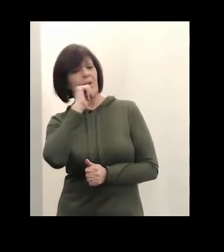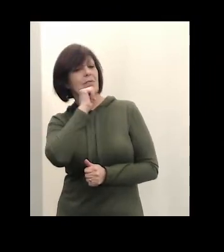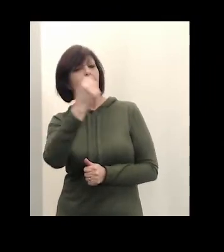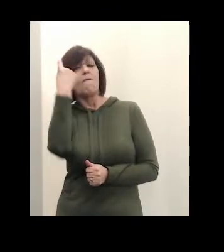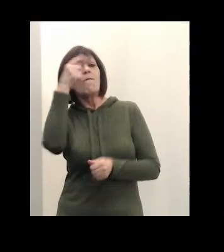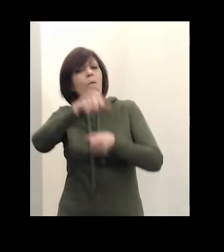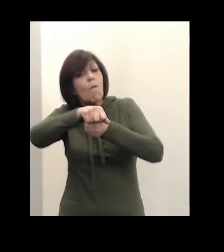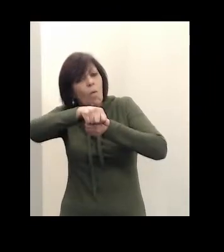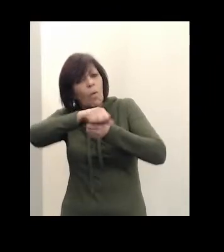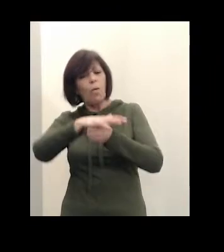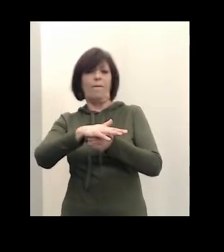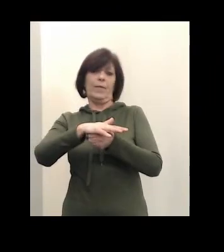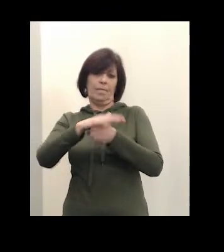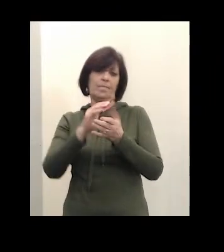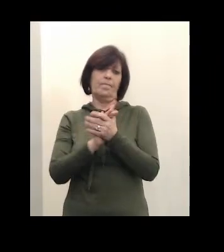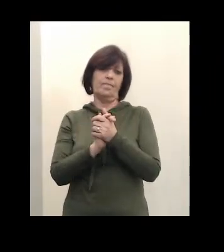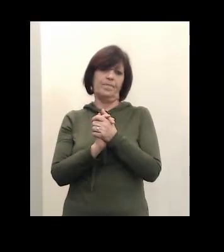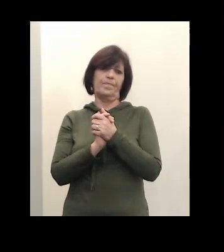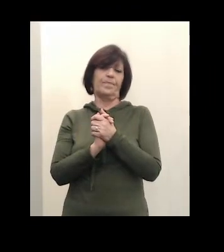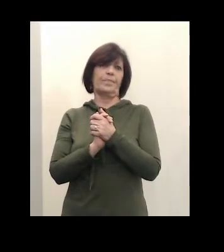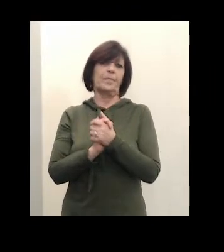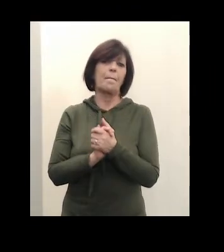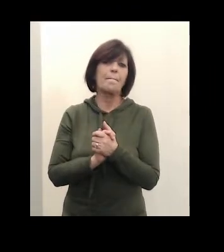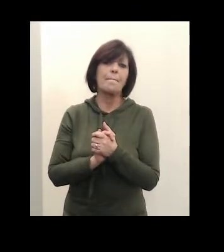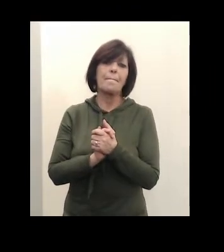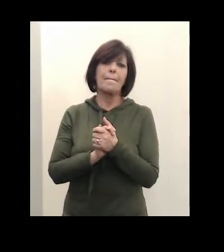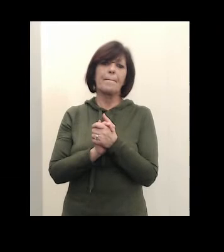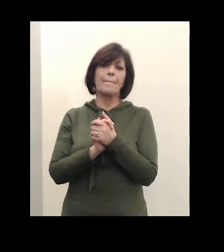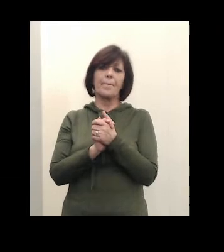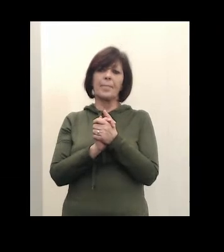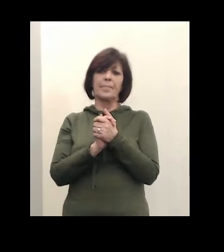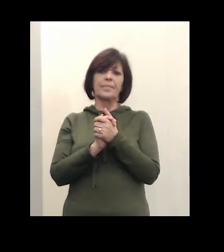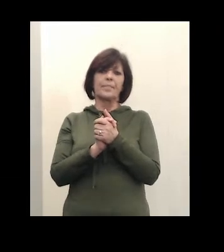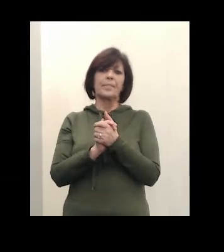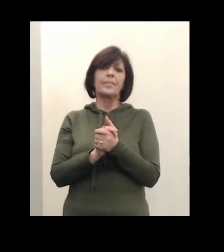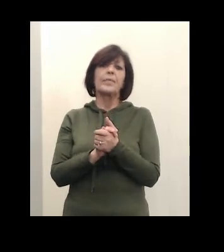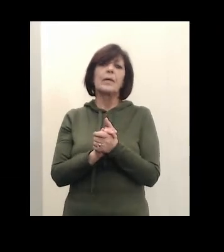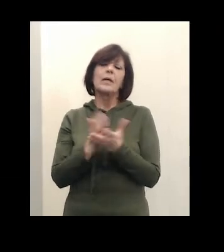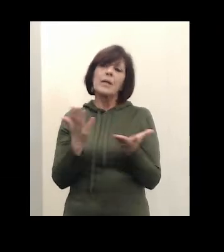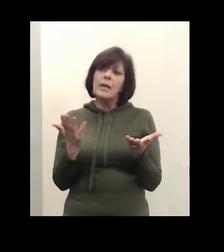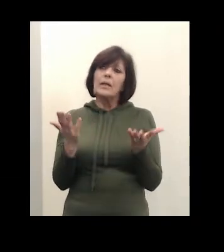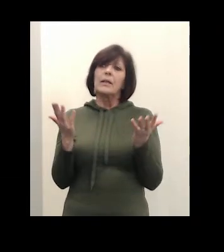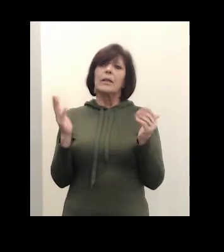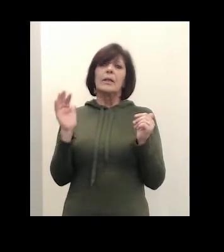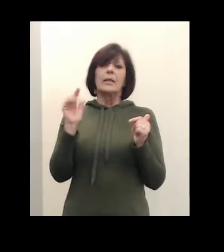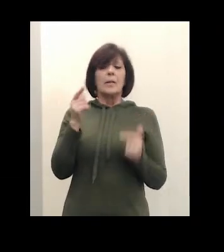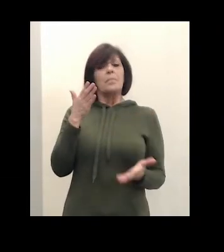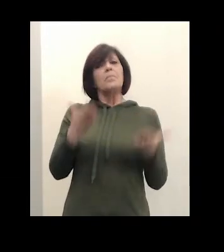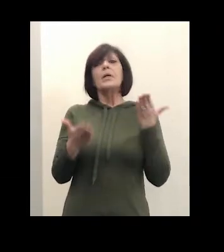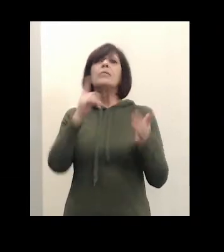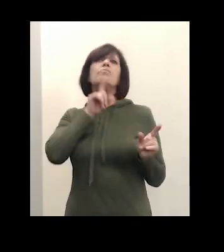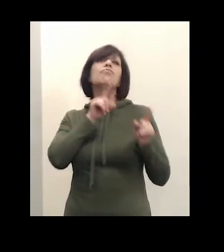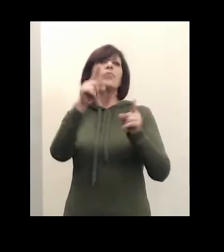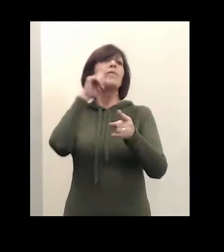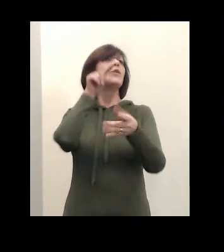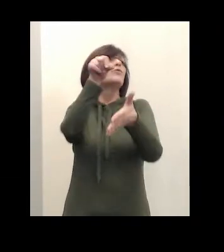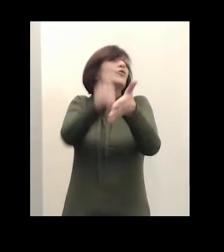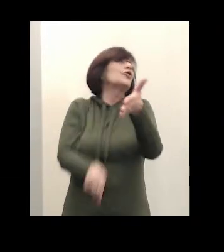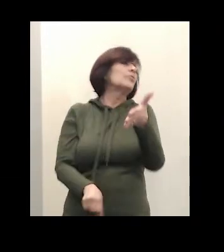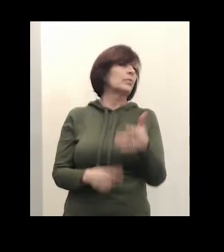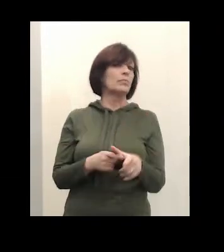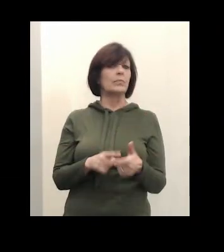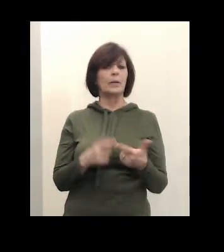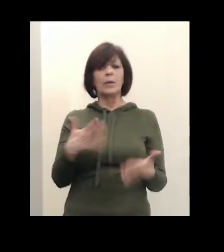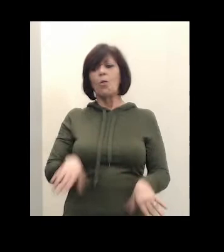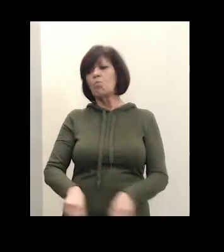with COVID-19, but not there for a COVID illness. They may be there for a surgery. They may have a broken